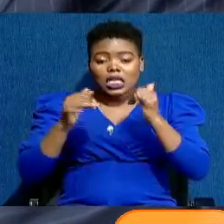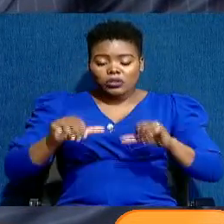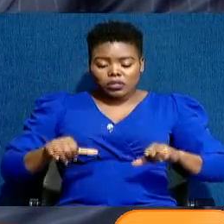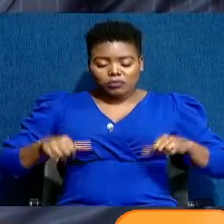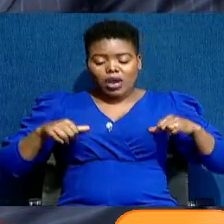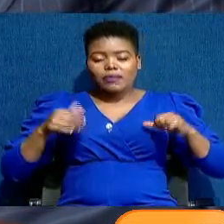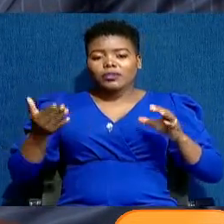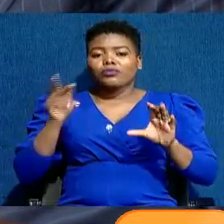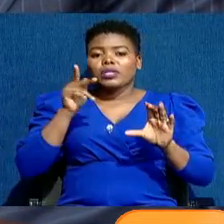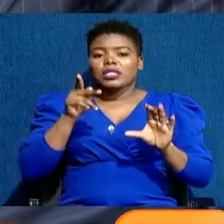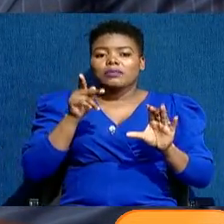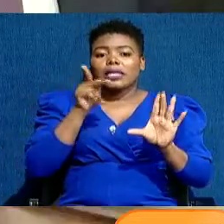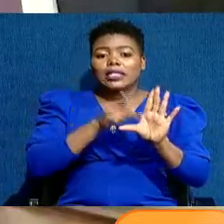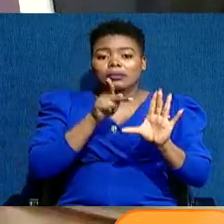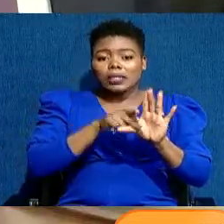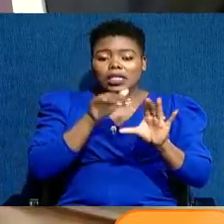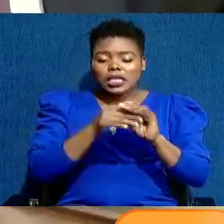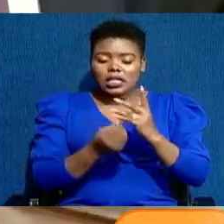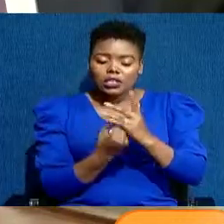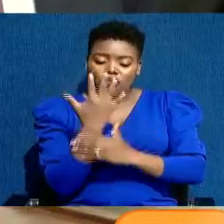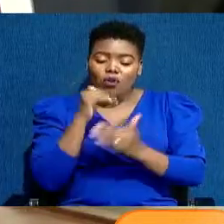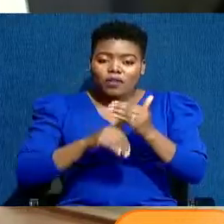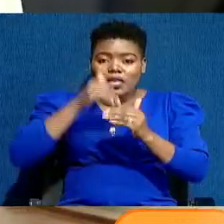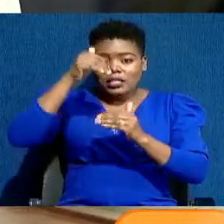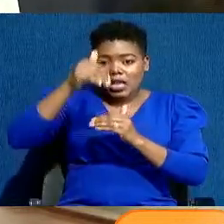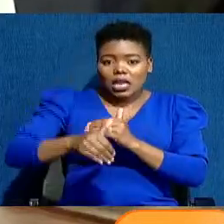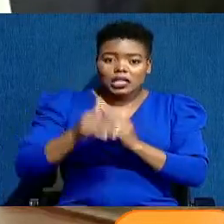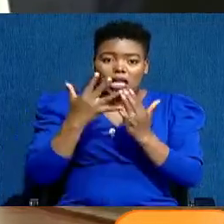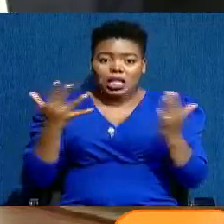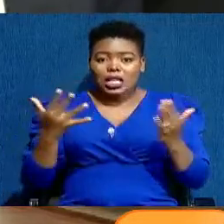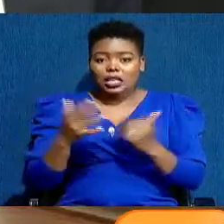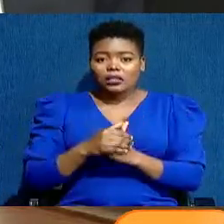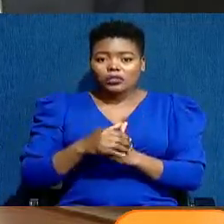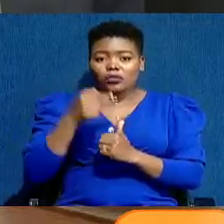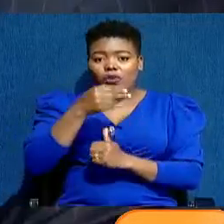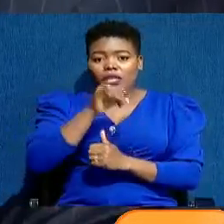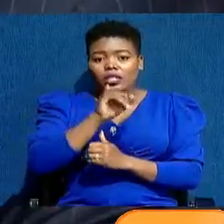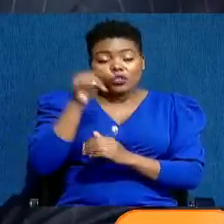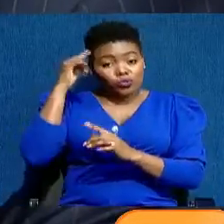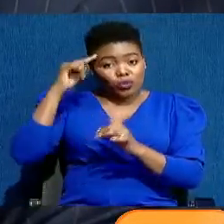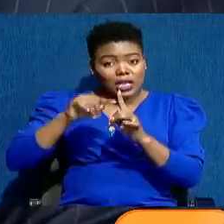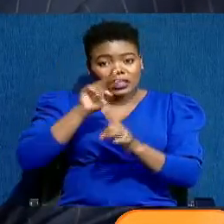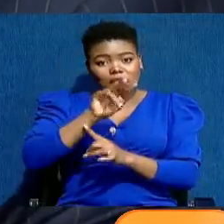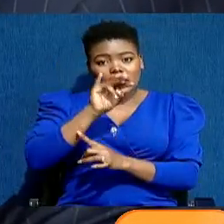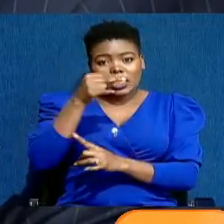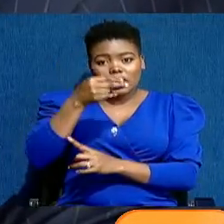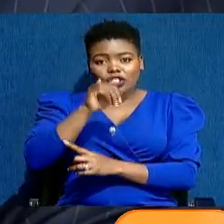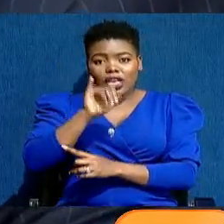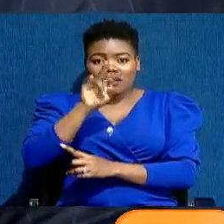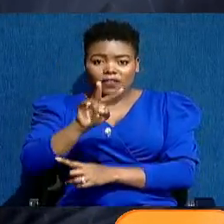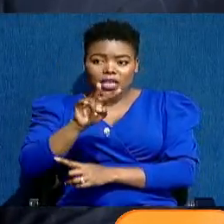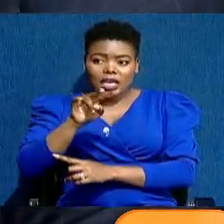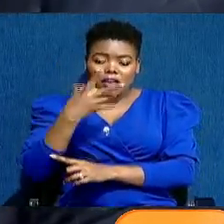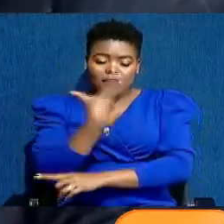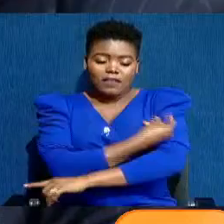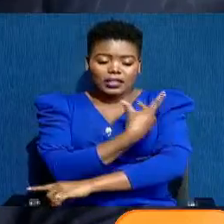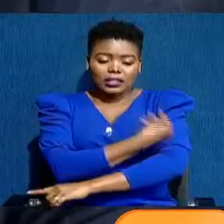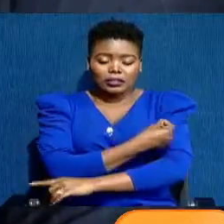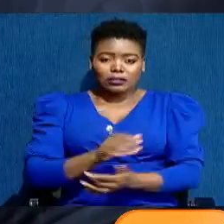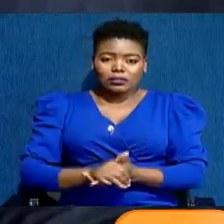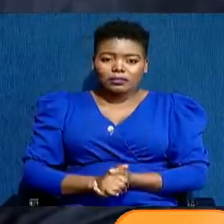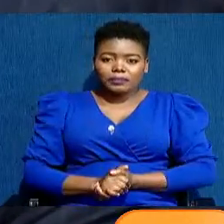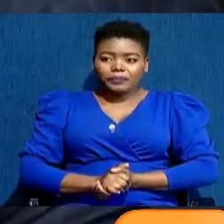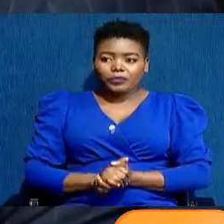part of the pioneer group. This is the next best thing to an HIV vaccine. Kenya is one of the first adoptees of